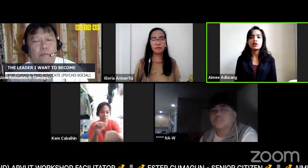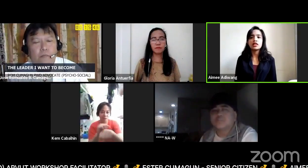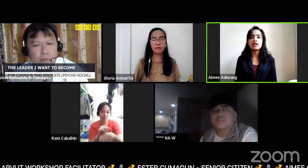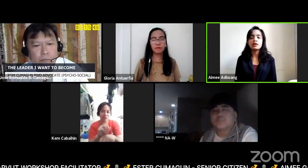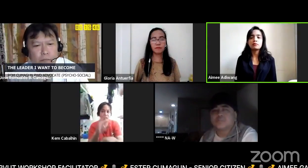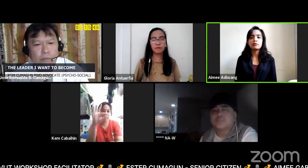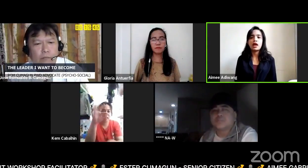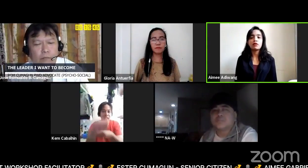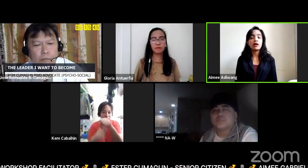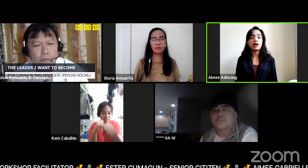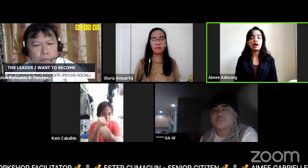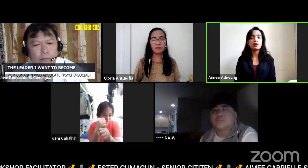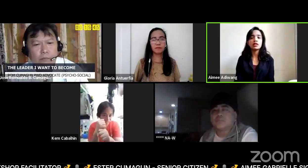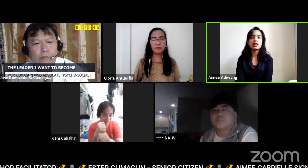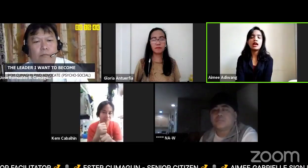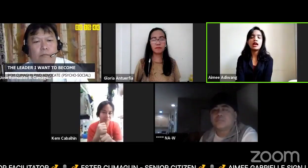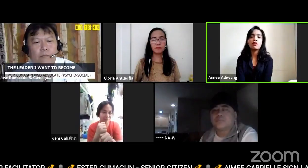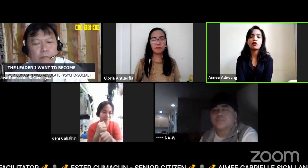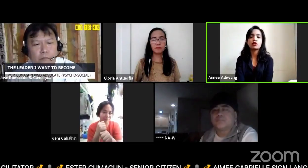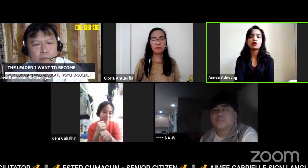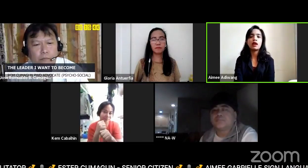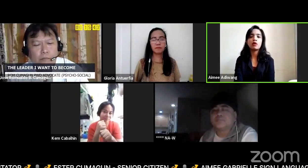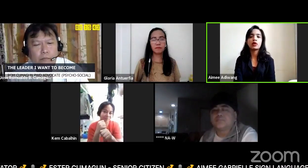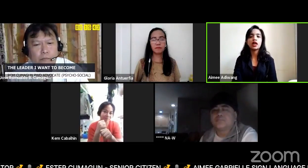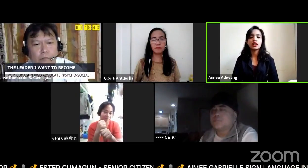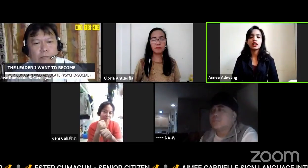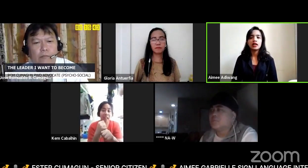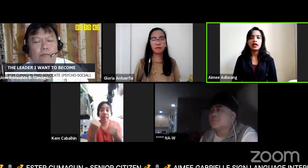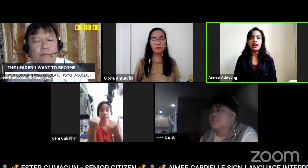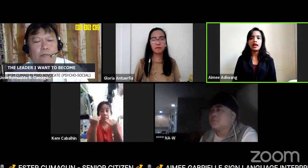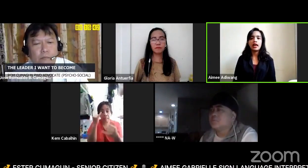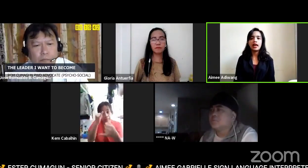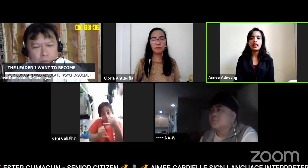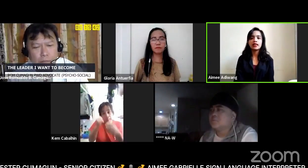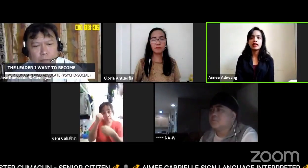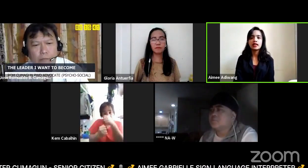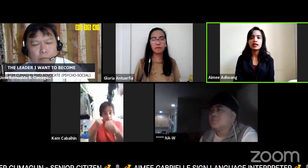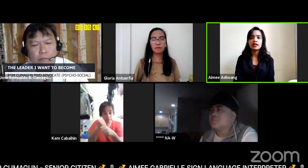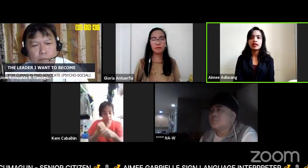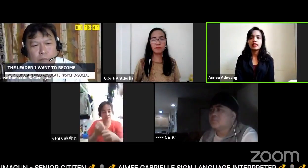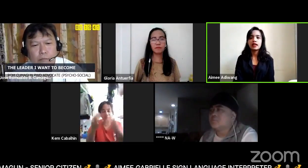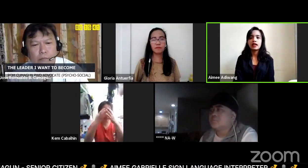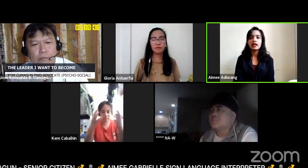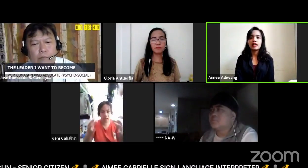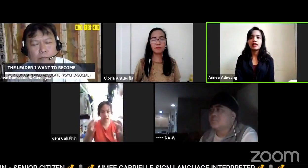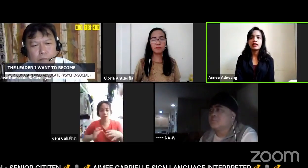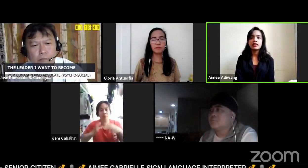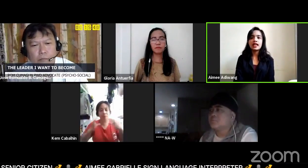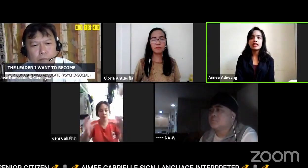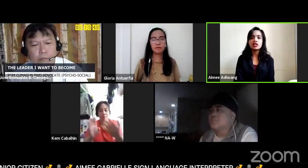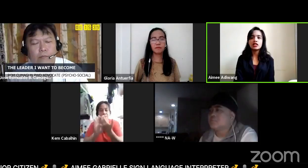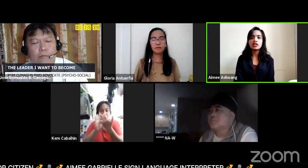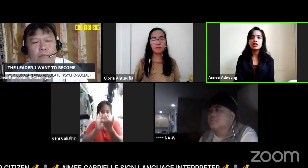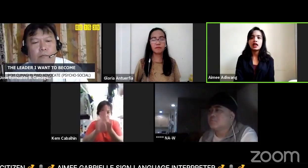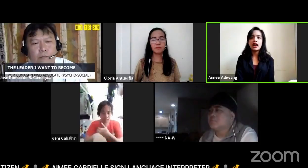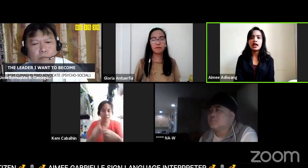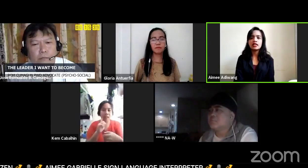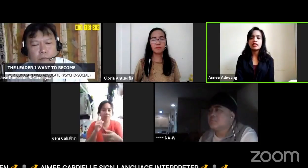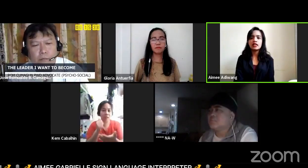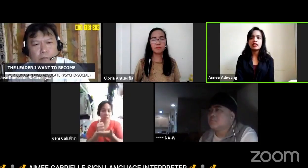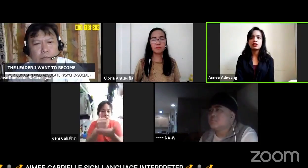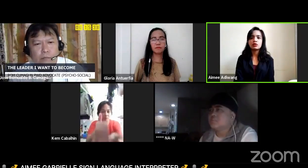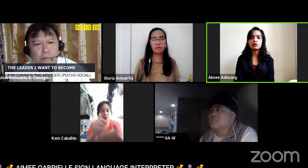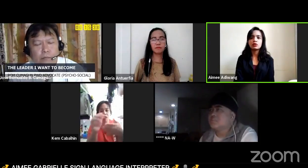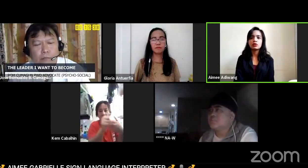leader because I focused on my work. And uh, last year